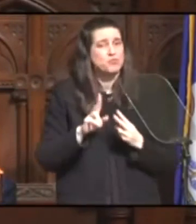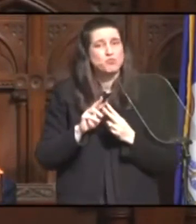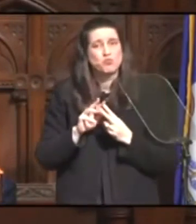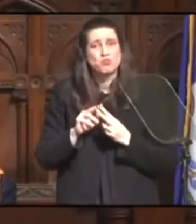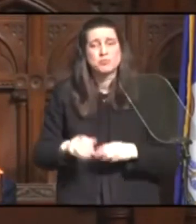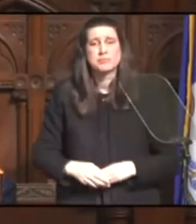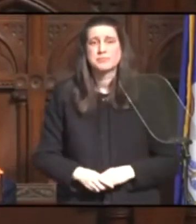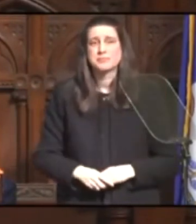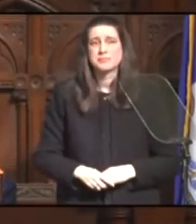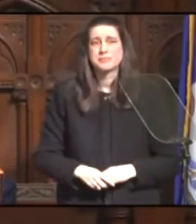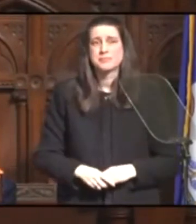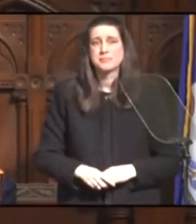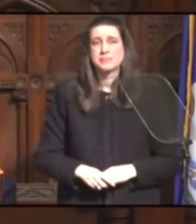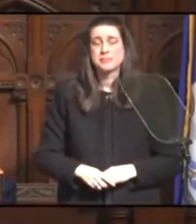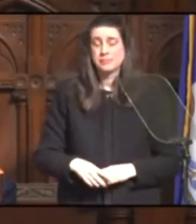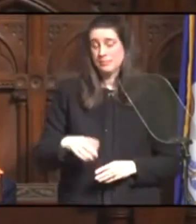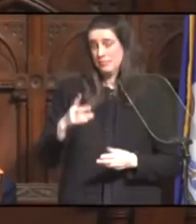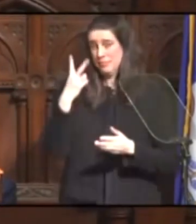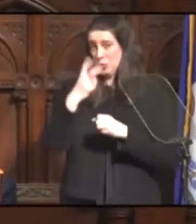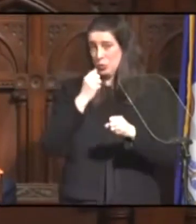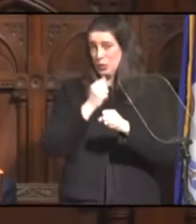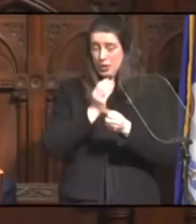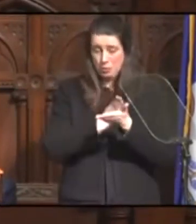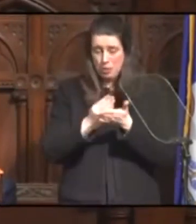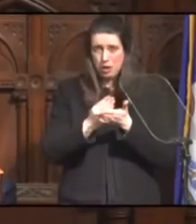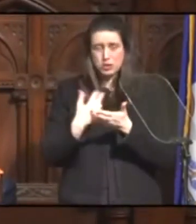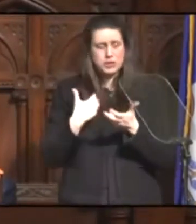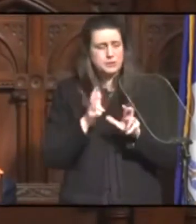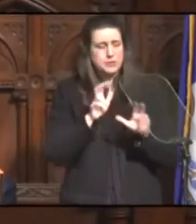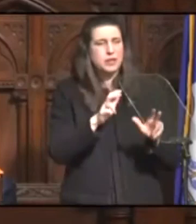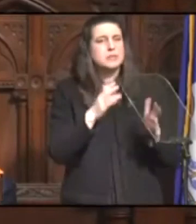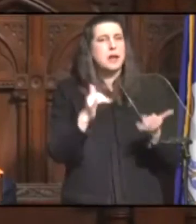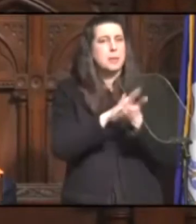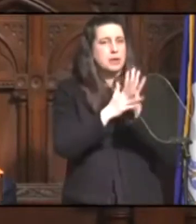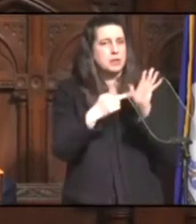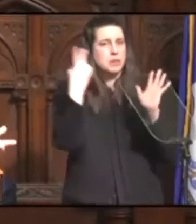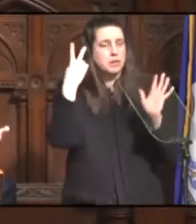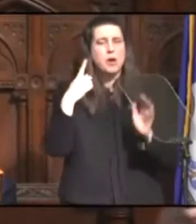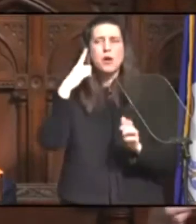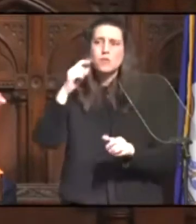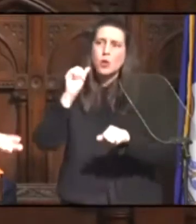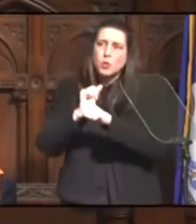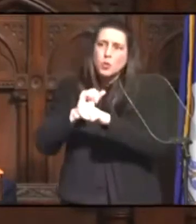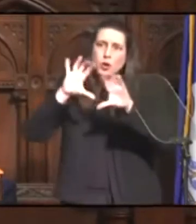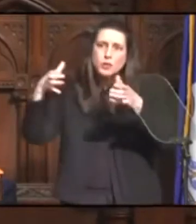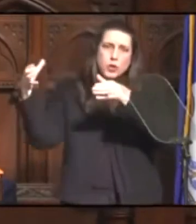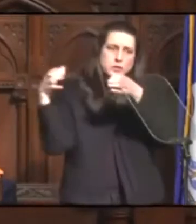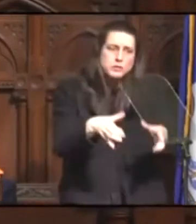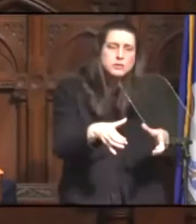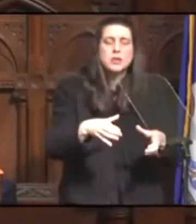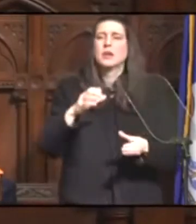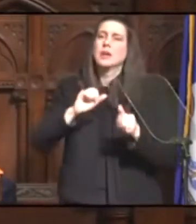Our biennial budget doubles our investment in housing. That's workforce housing, affordable housing, supportive housing, elder housing,